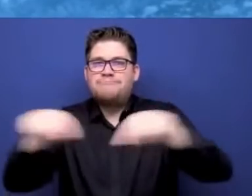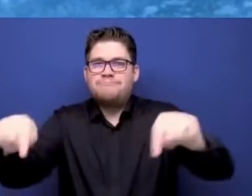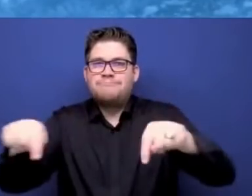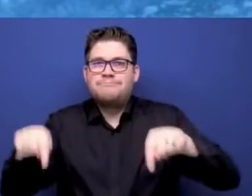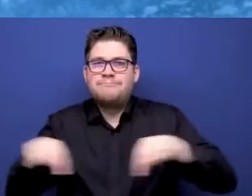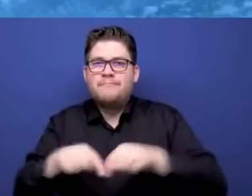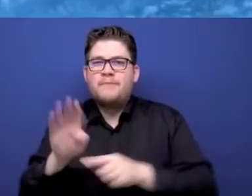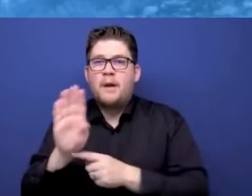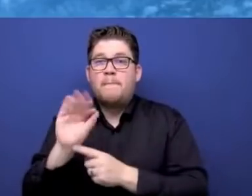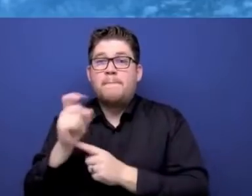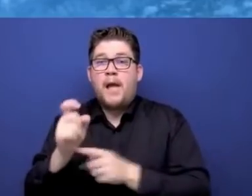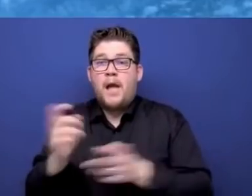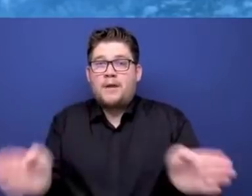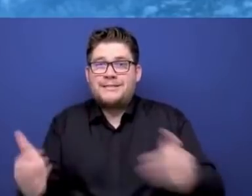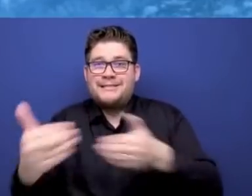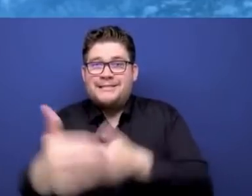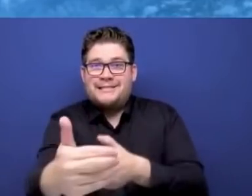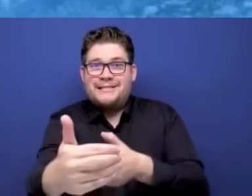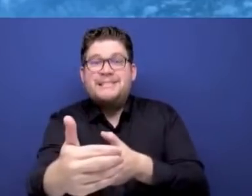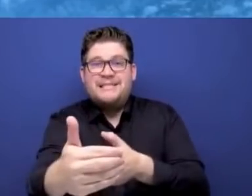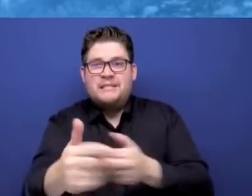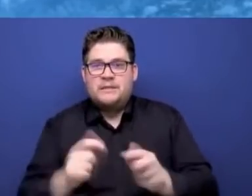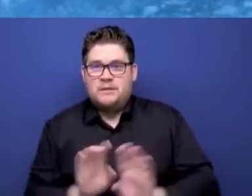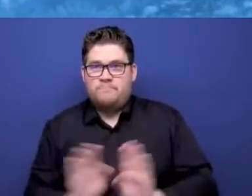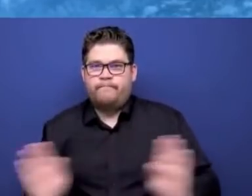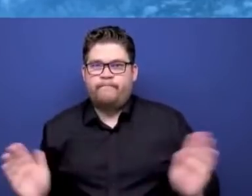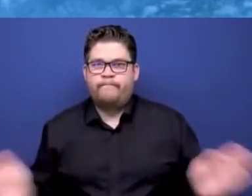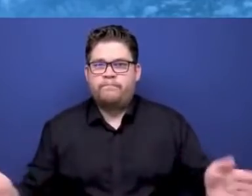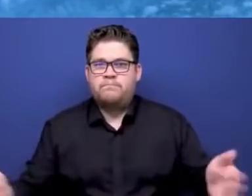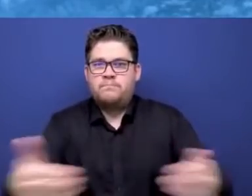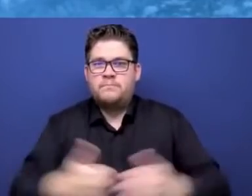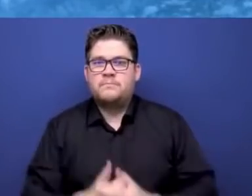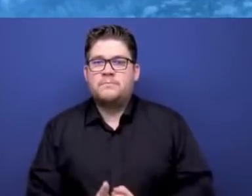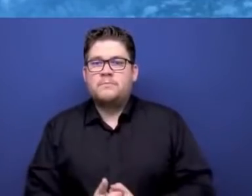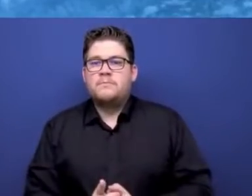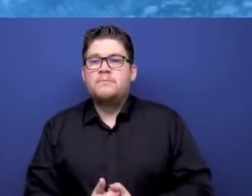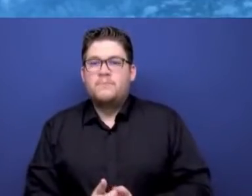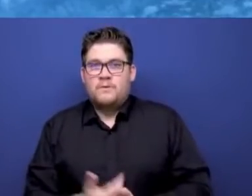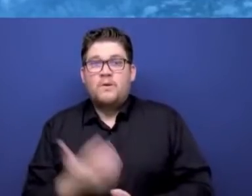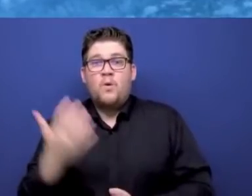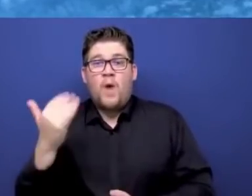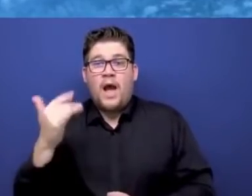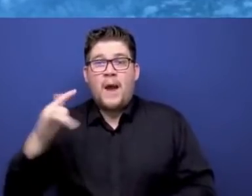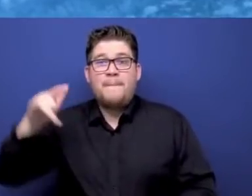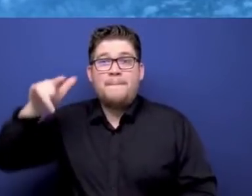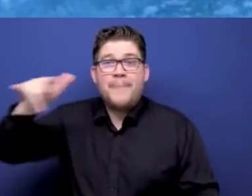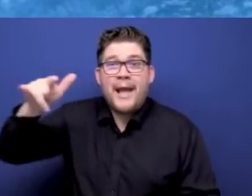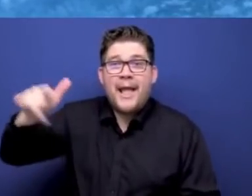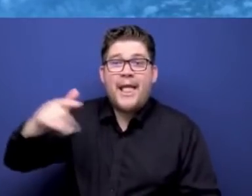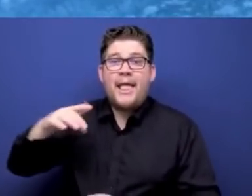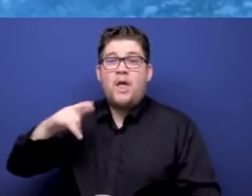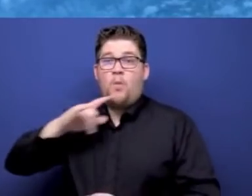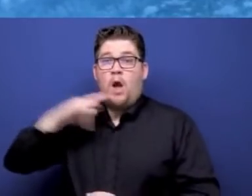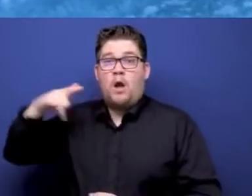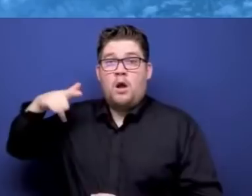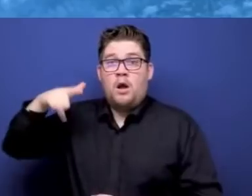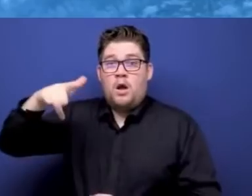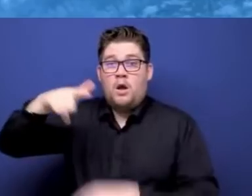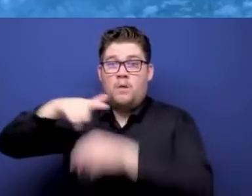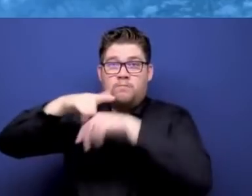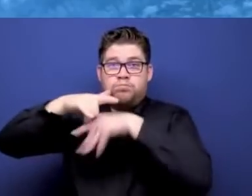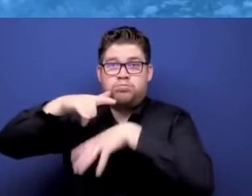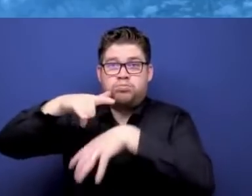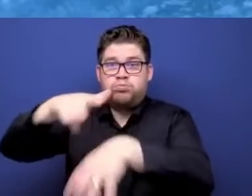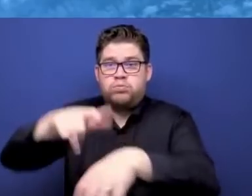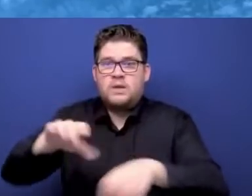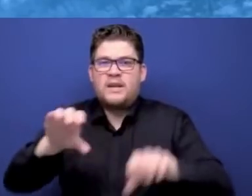just the evaporation. But even with our air tanker fleet that uses retardant, the red stuff that's mixed in with the